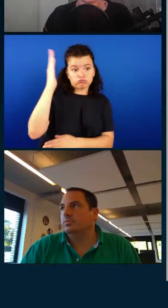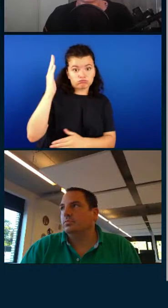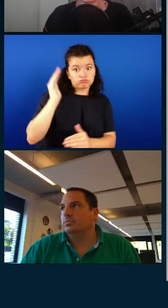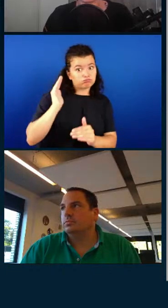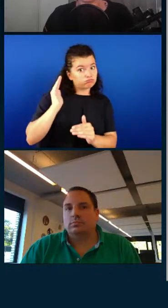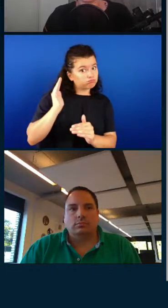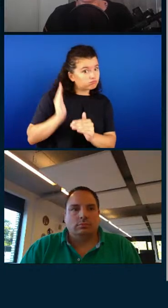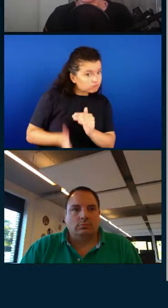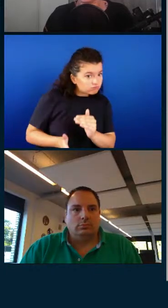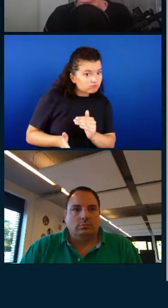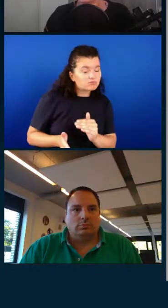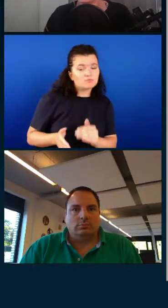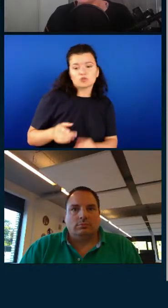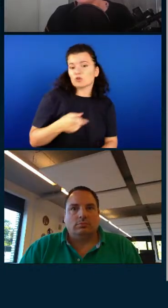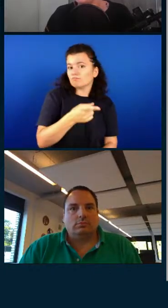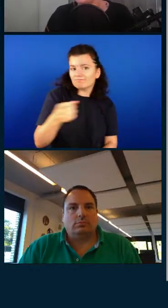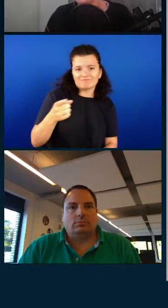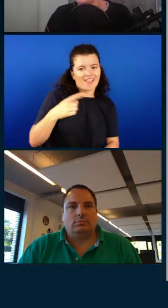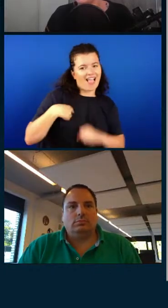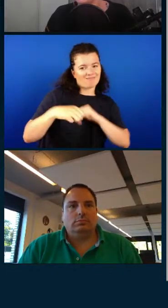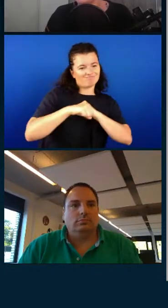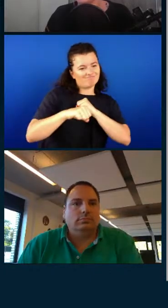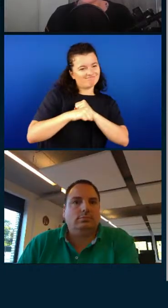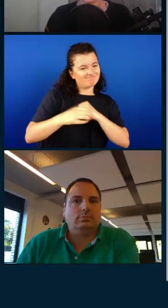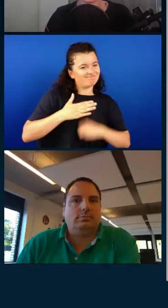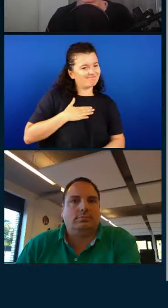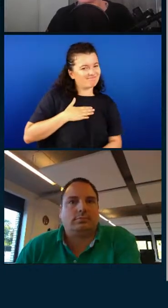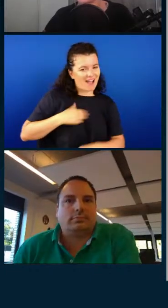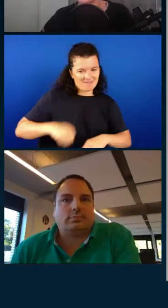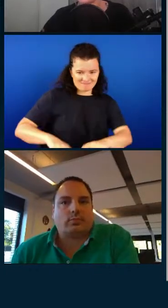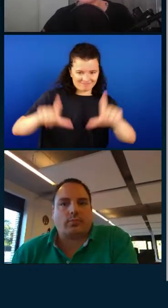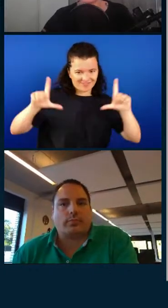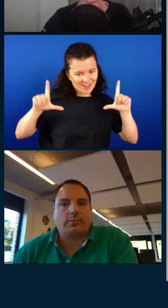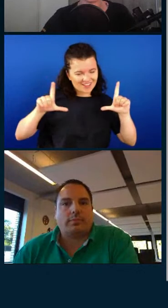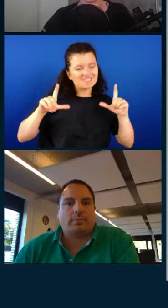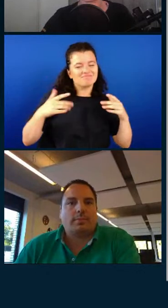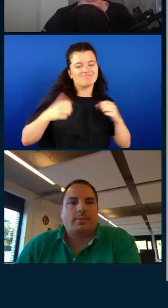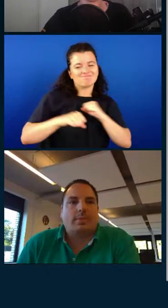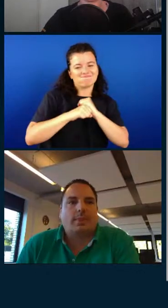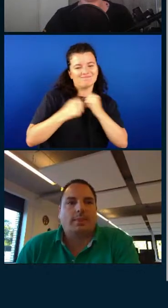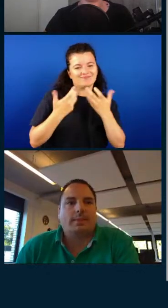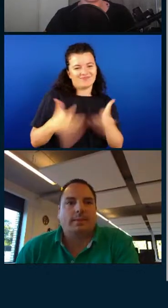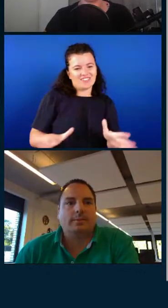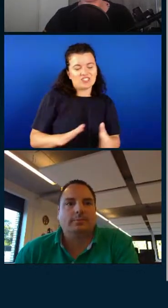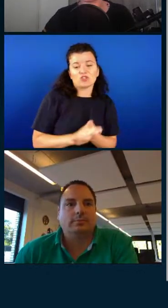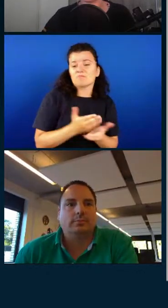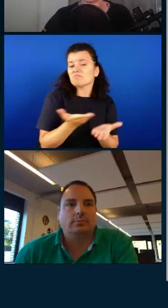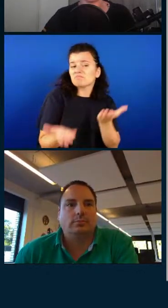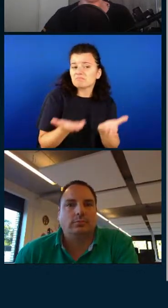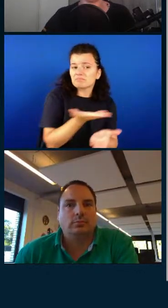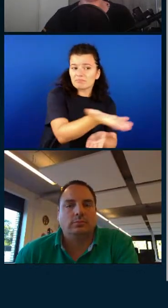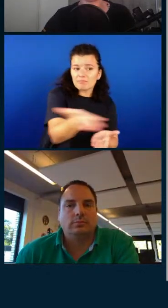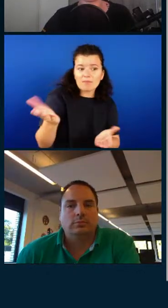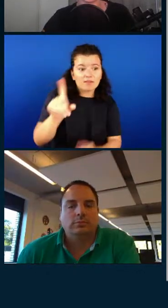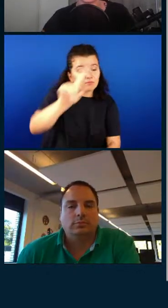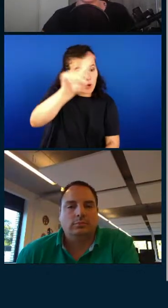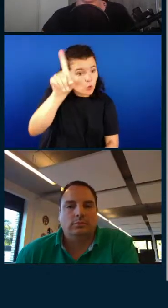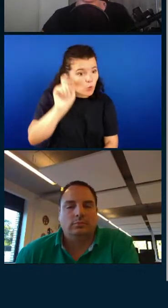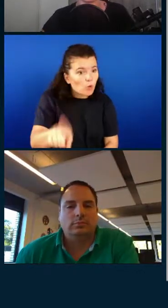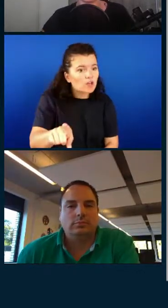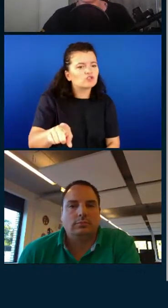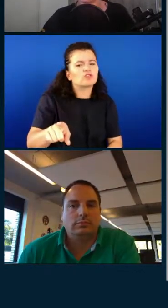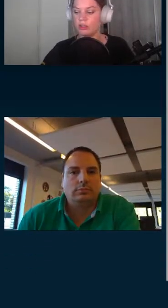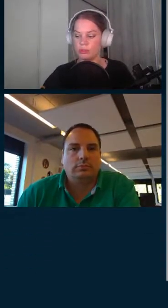I've promoted my blog enough. If you are working with functions and you come along questions in any way or something, you can always reach